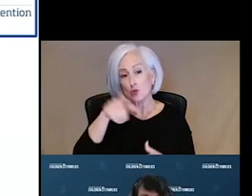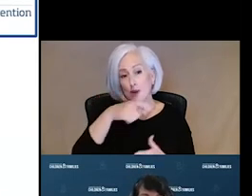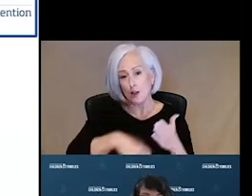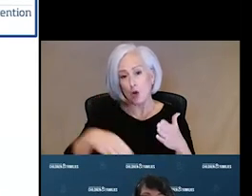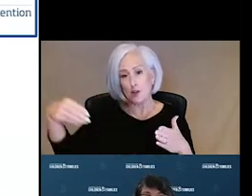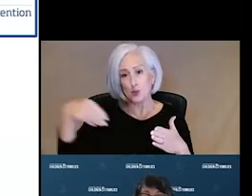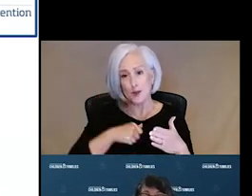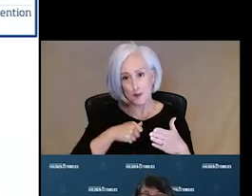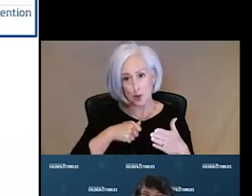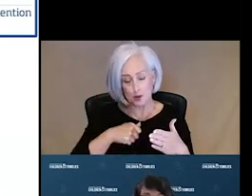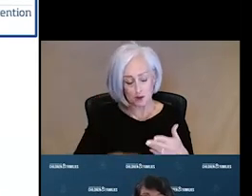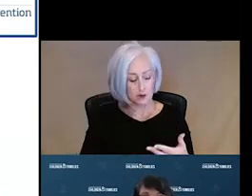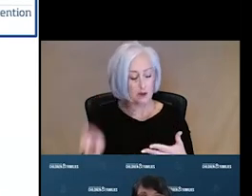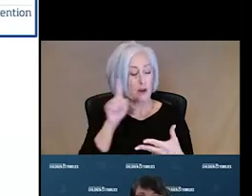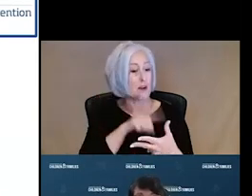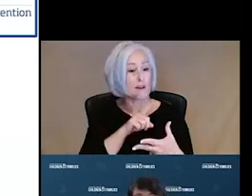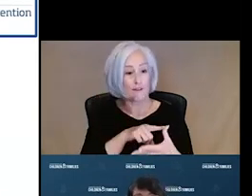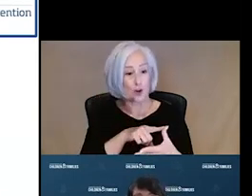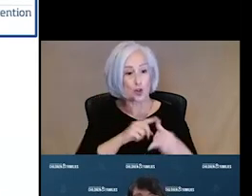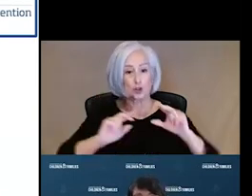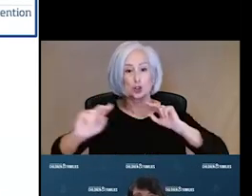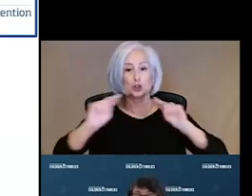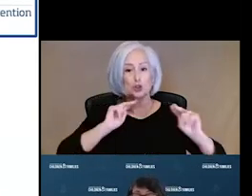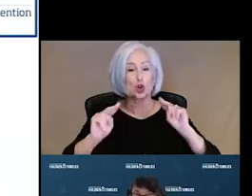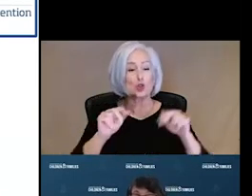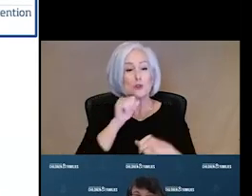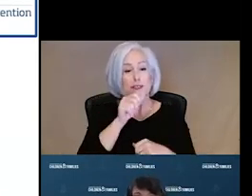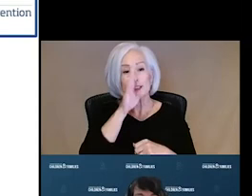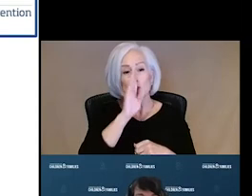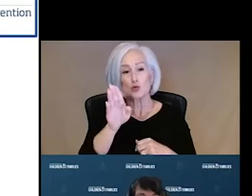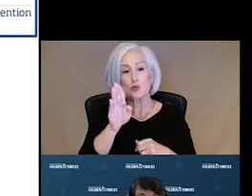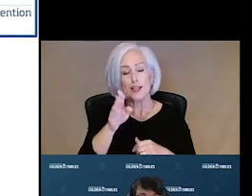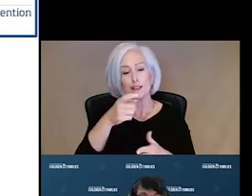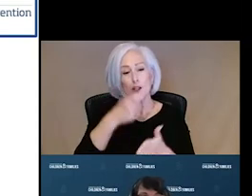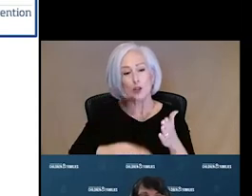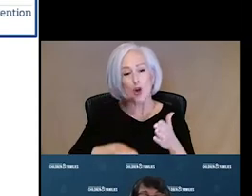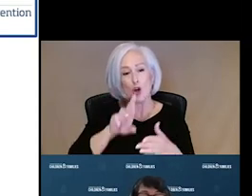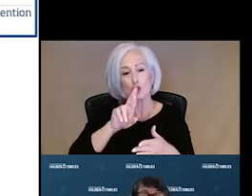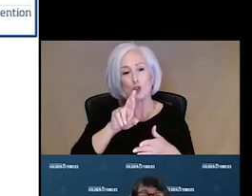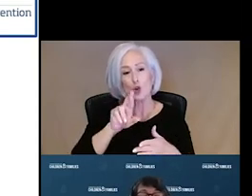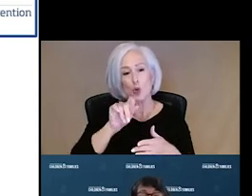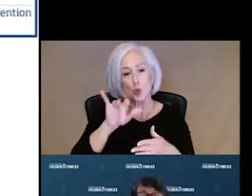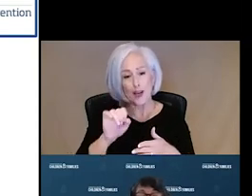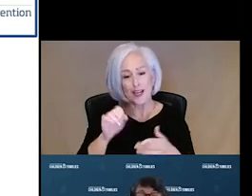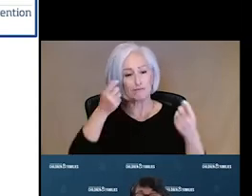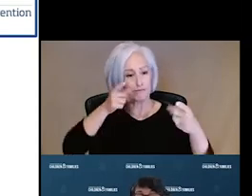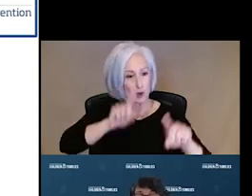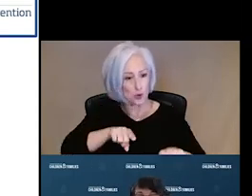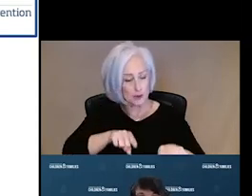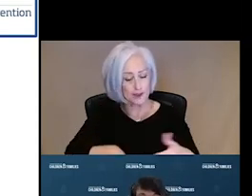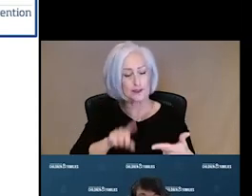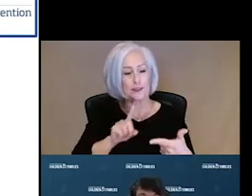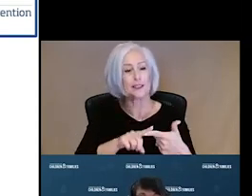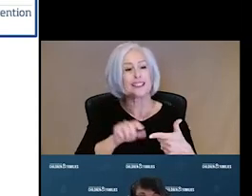reimbursed. Option one is called a negotiated indirect cost rate agreement. Option two is the 10% de minimis